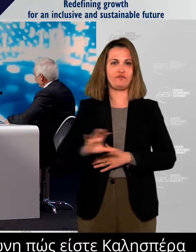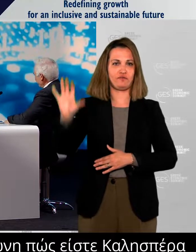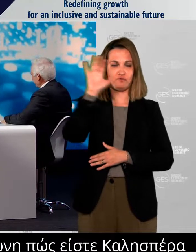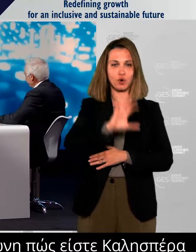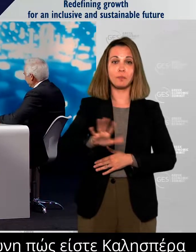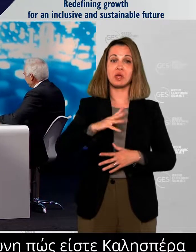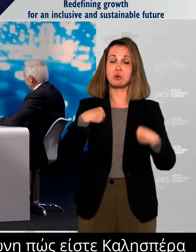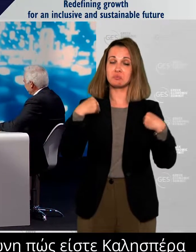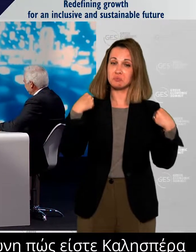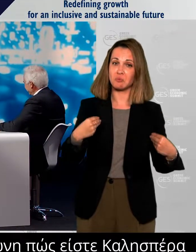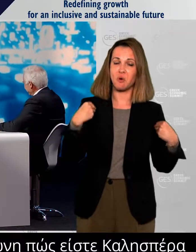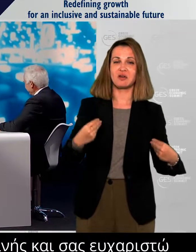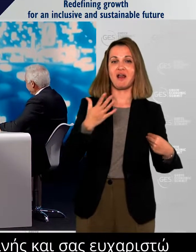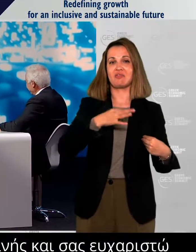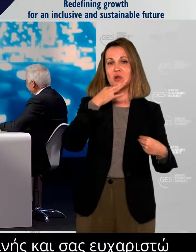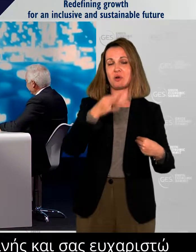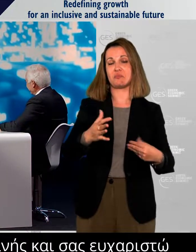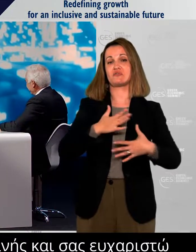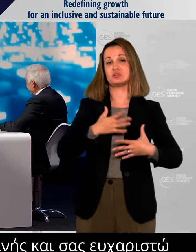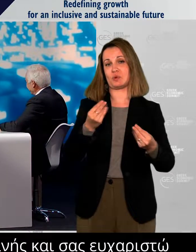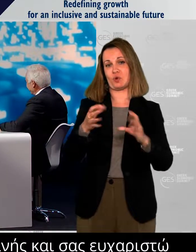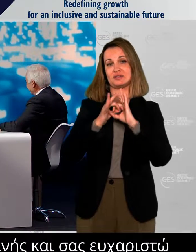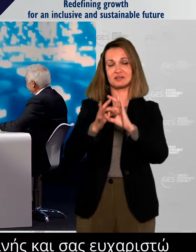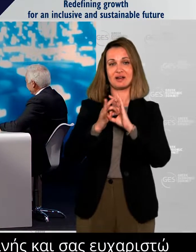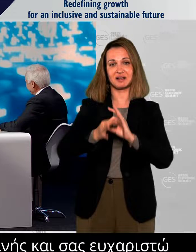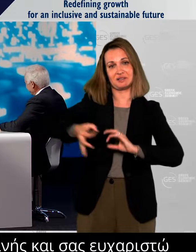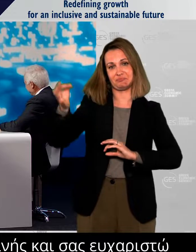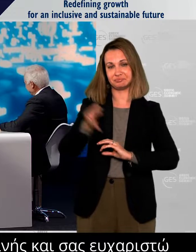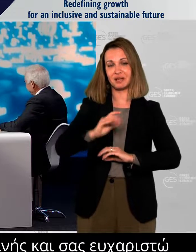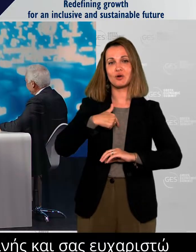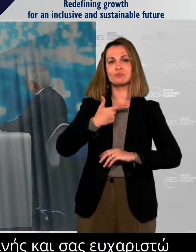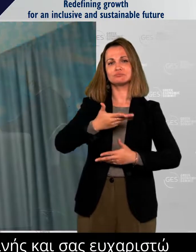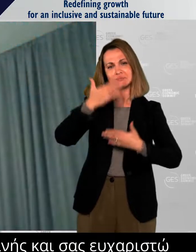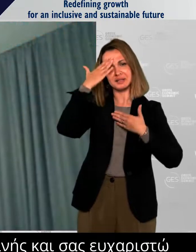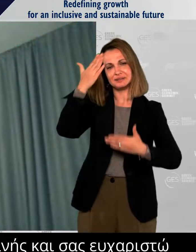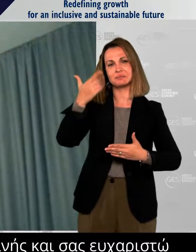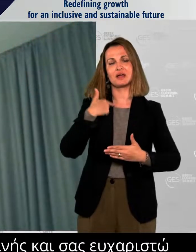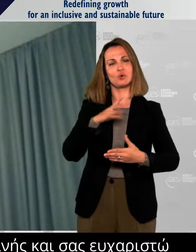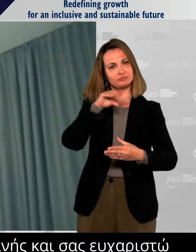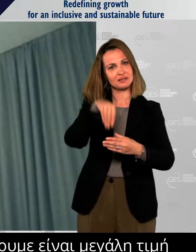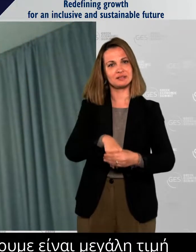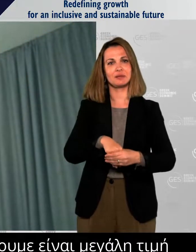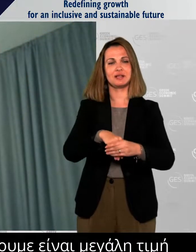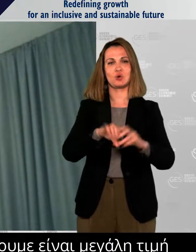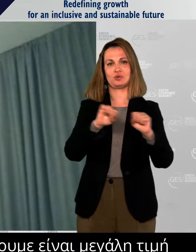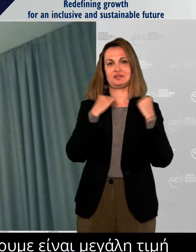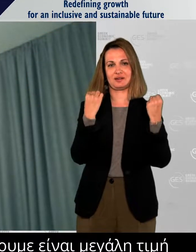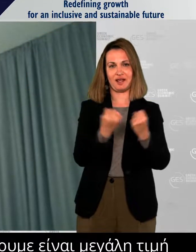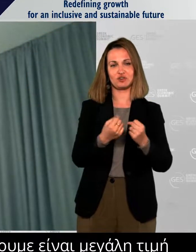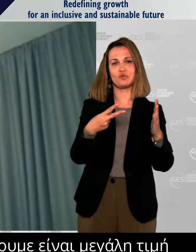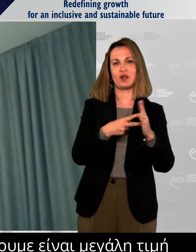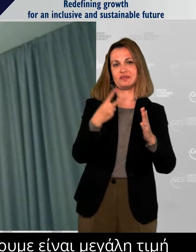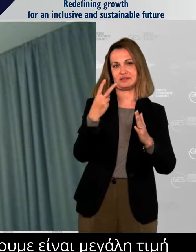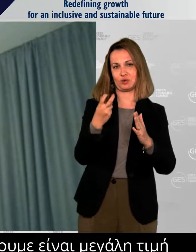And it's a real honor to be with all of you today. Unfortunately, digitally only. I do remember